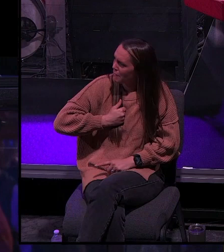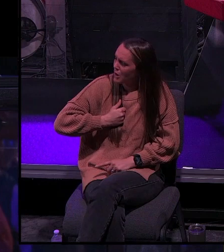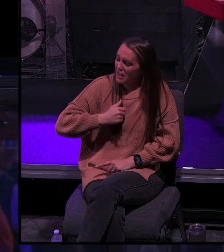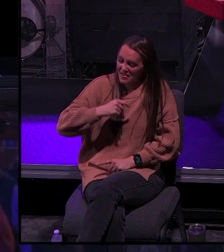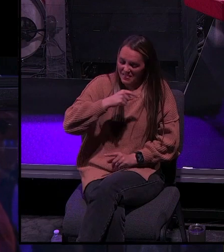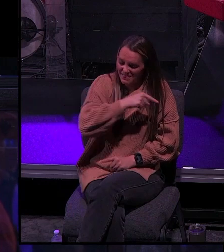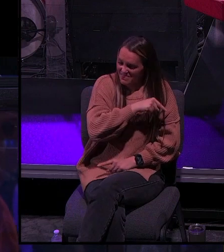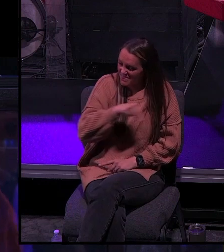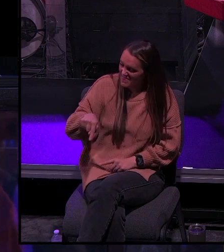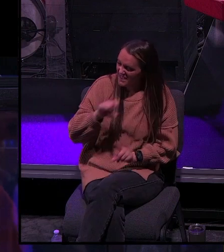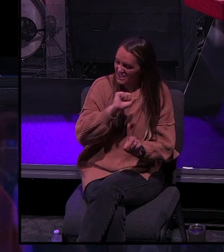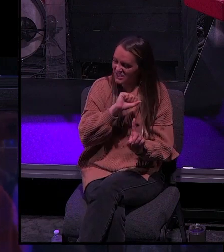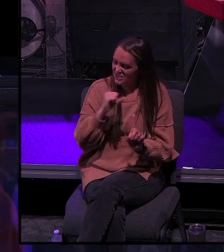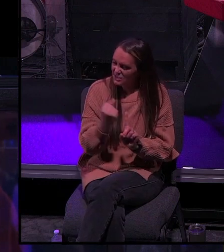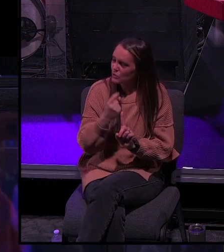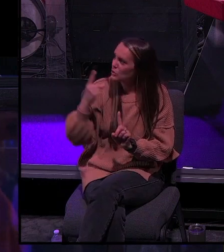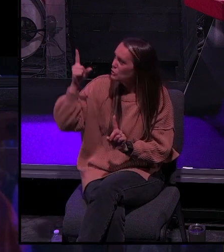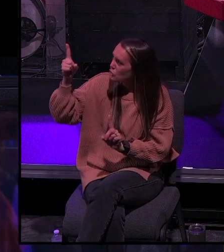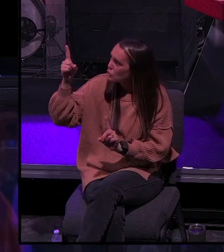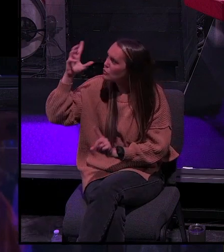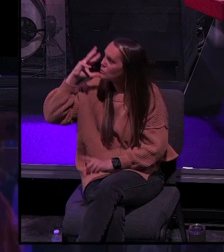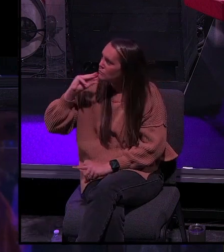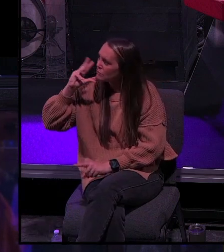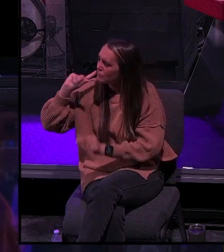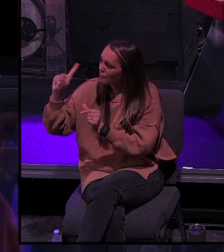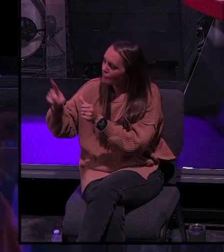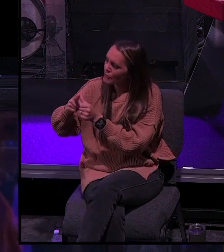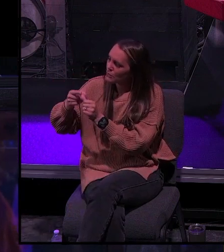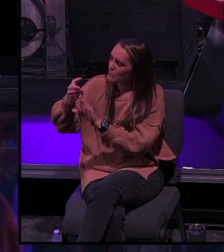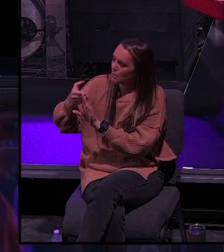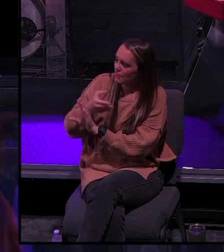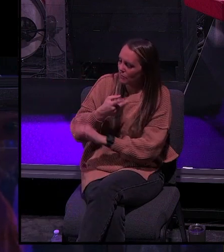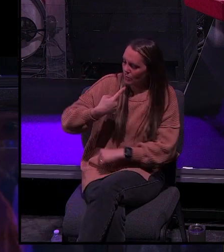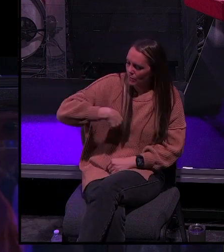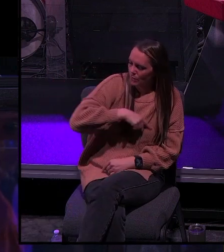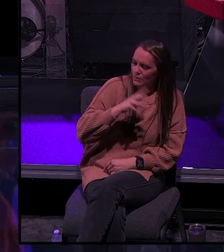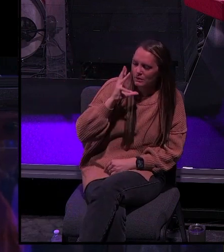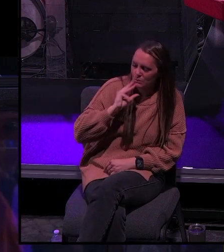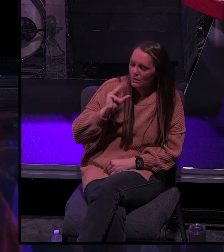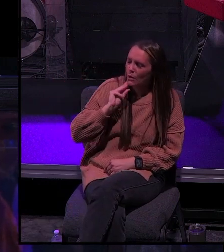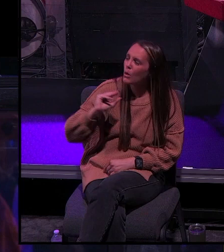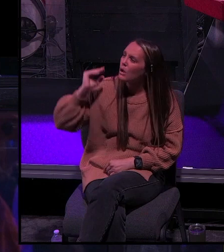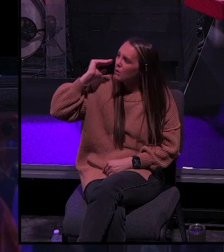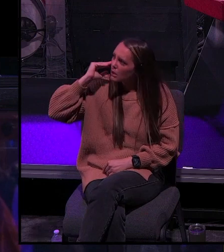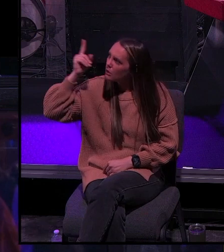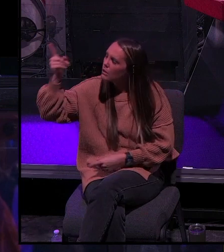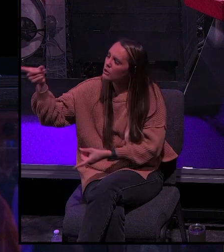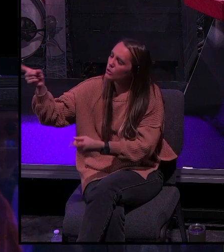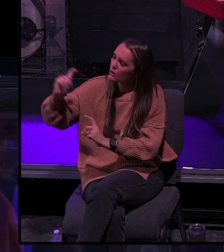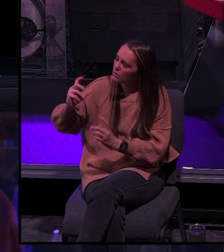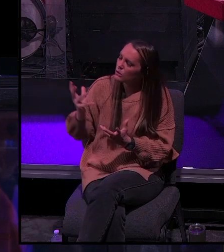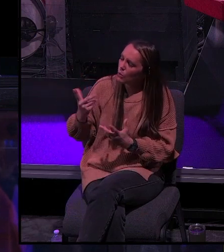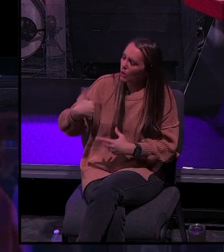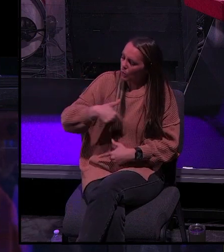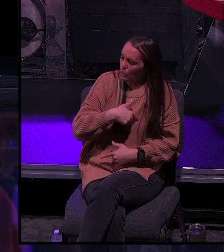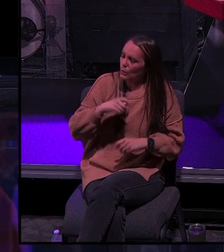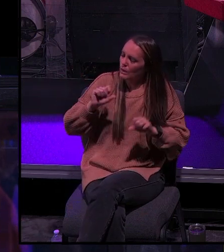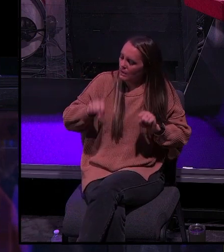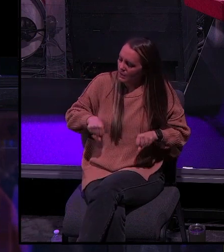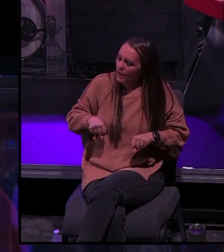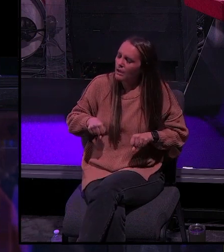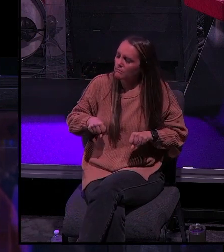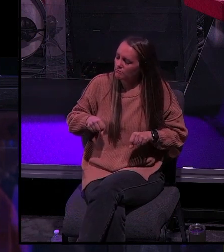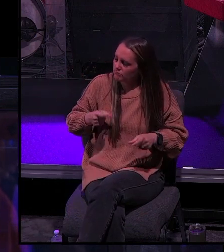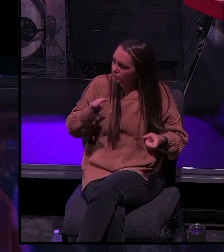before they ever come to us. And Lord, you won't give us more than we can bear. We know that. We trust in your word. We ask, Lord, through